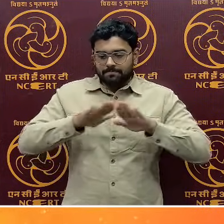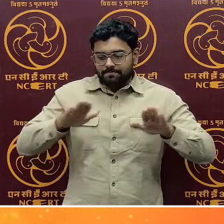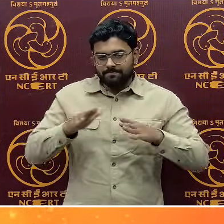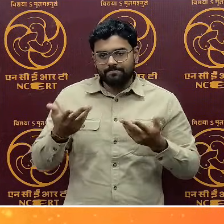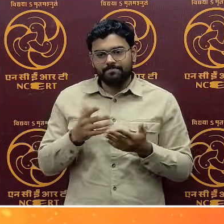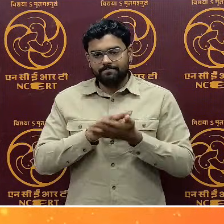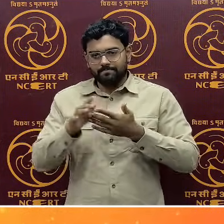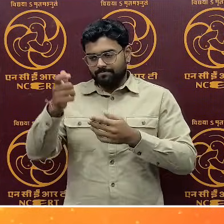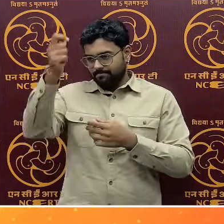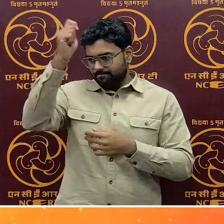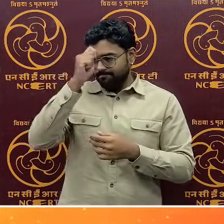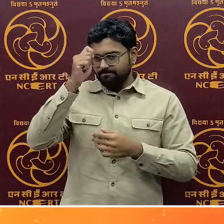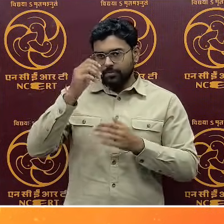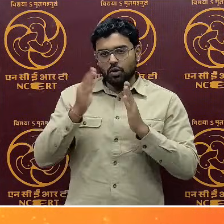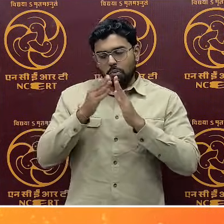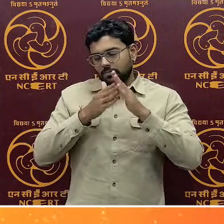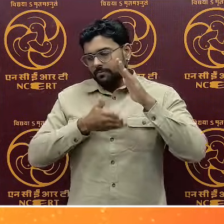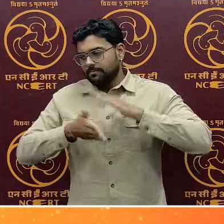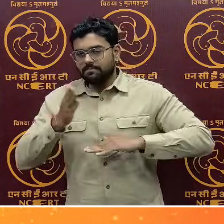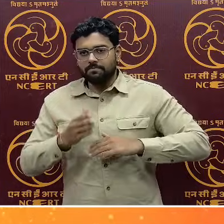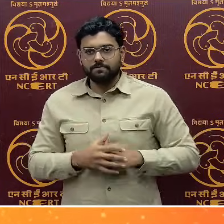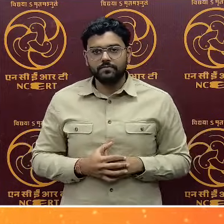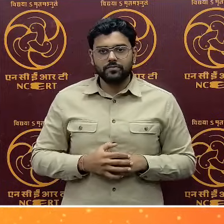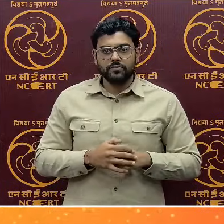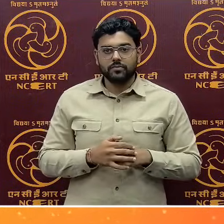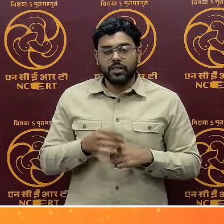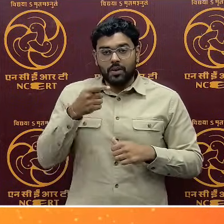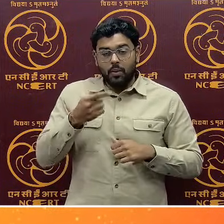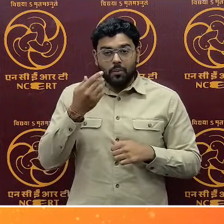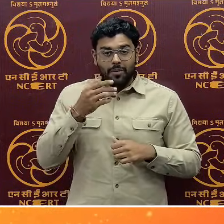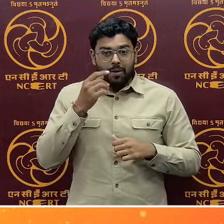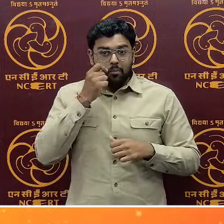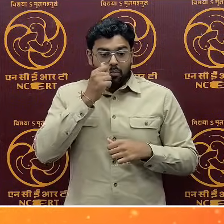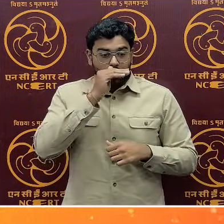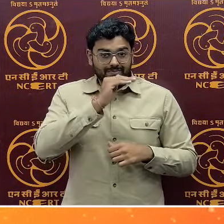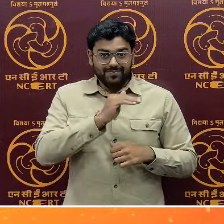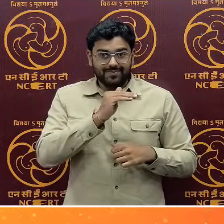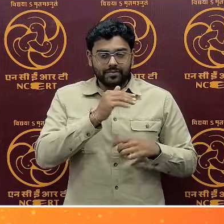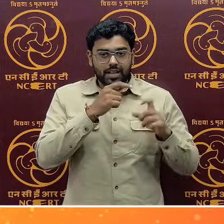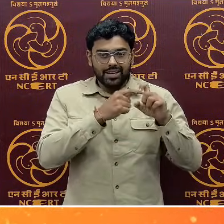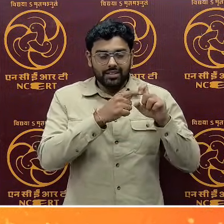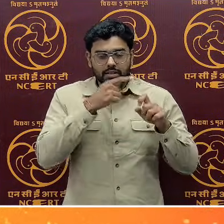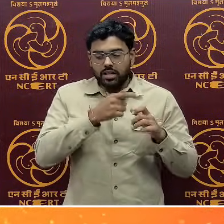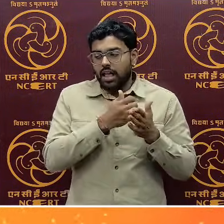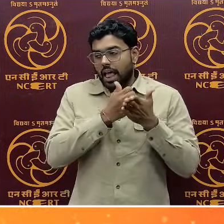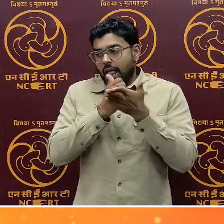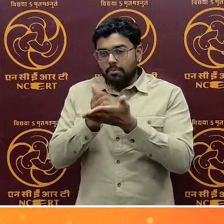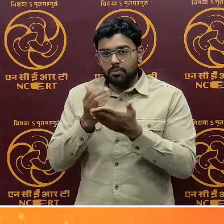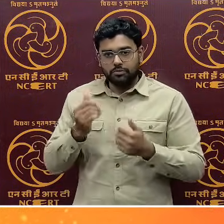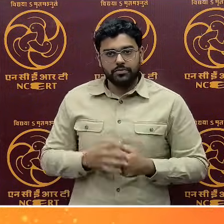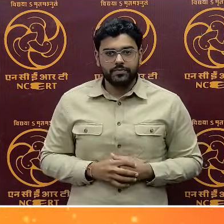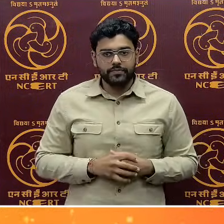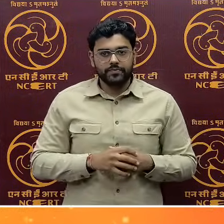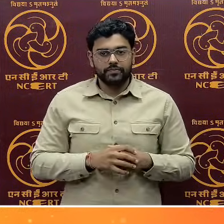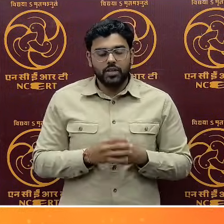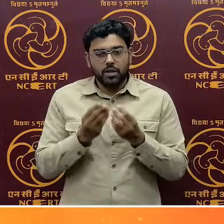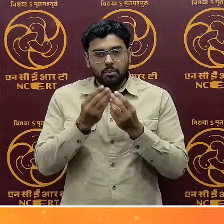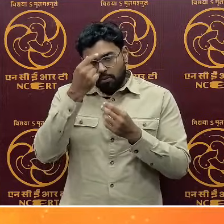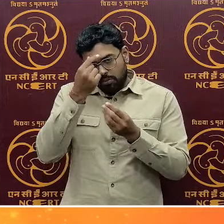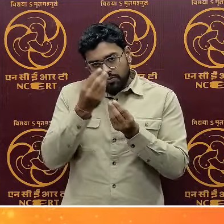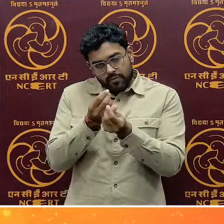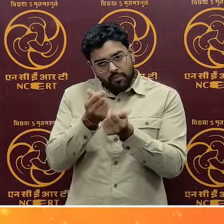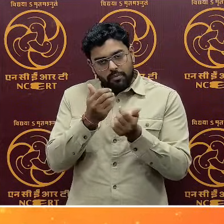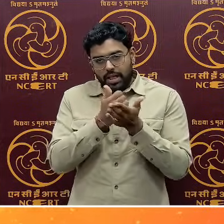his hat and went home to dinner. And their encyclopedia was there to help him to solve the